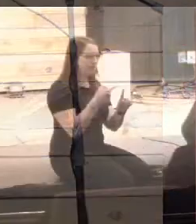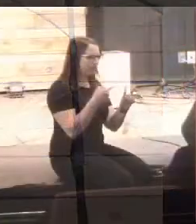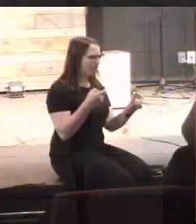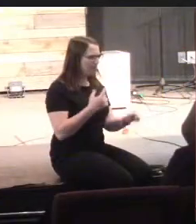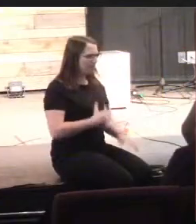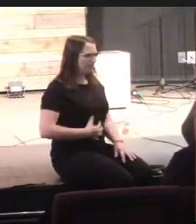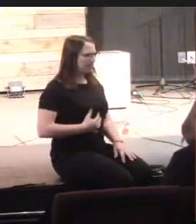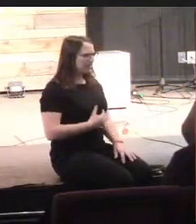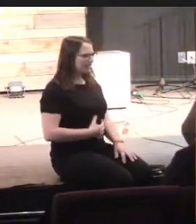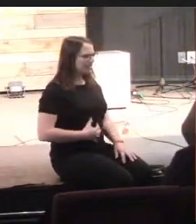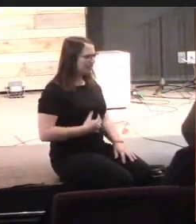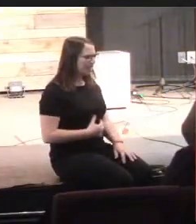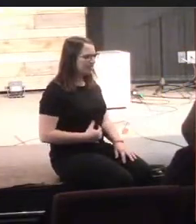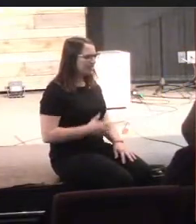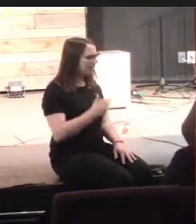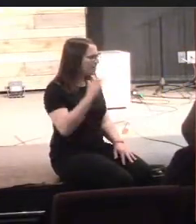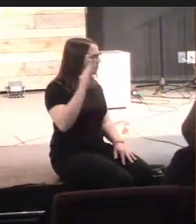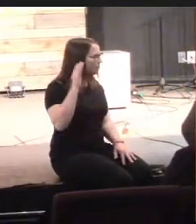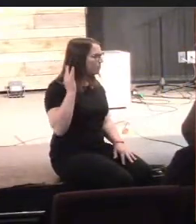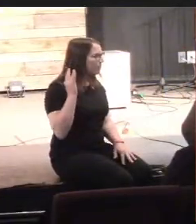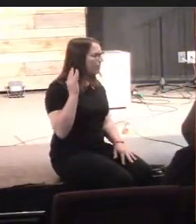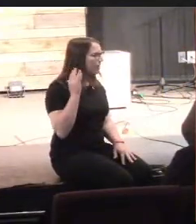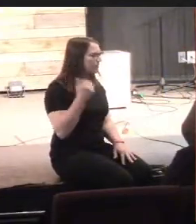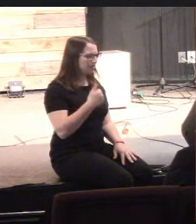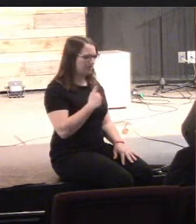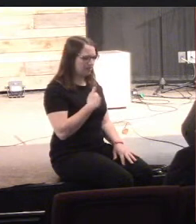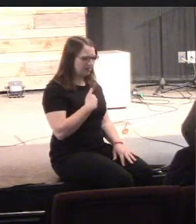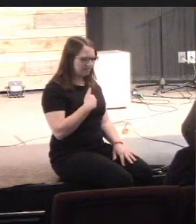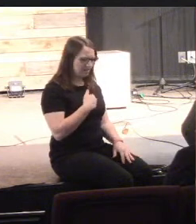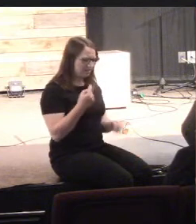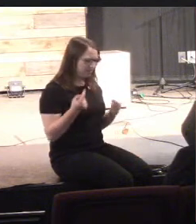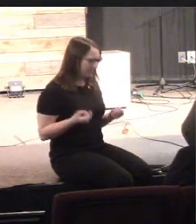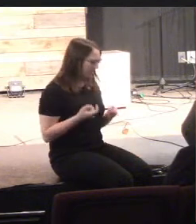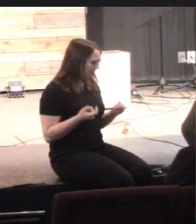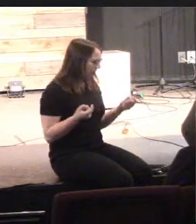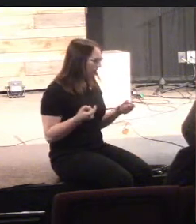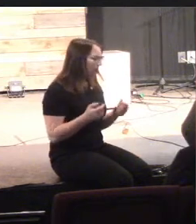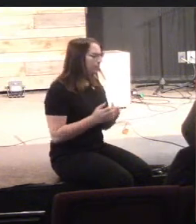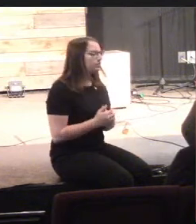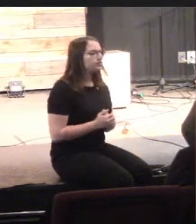nature that we have to deal with in terms of ourselves and our own sinful nature.